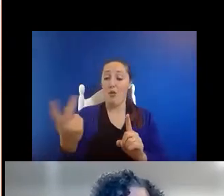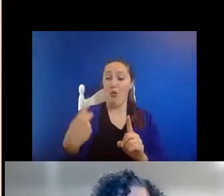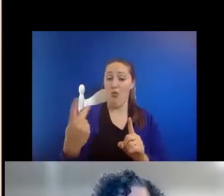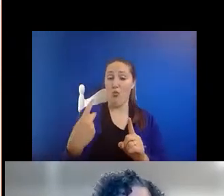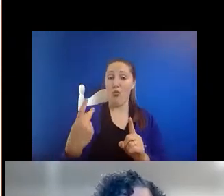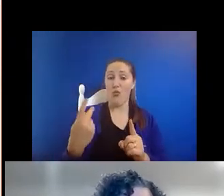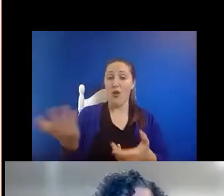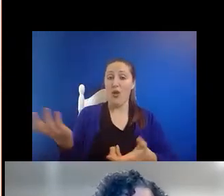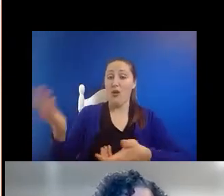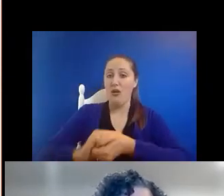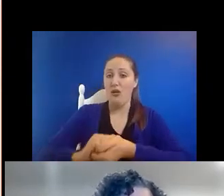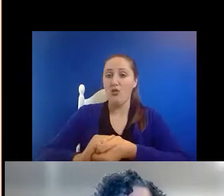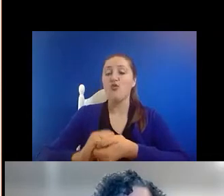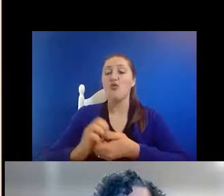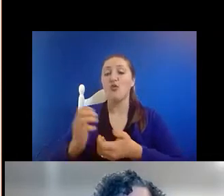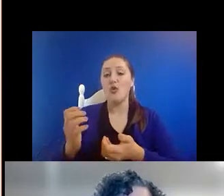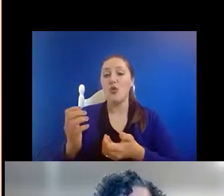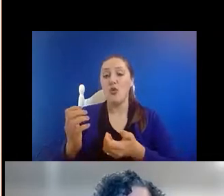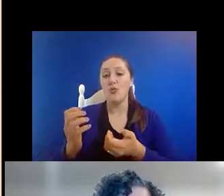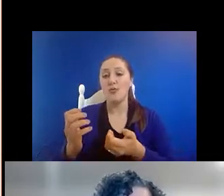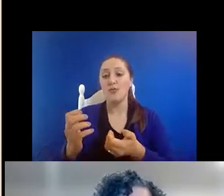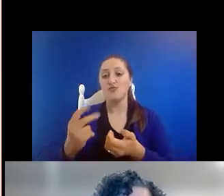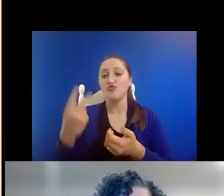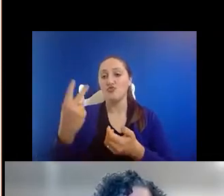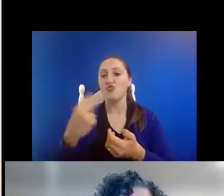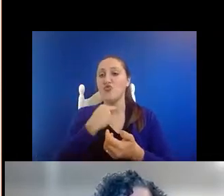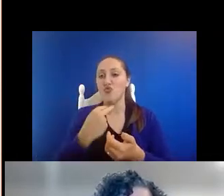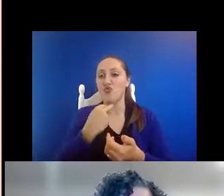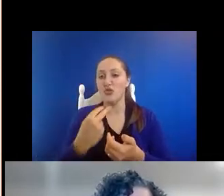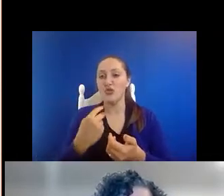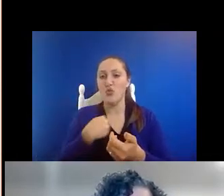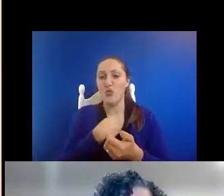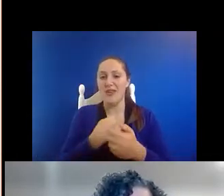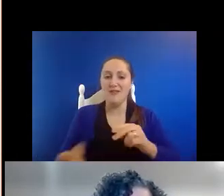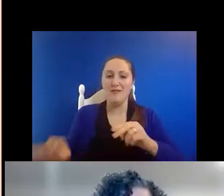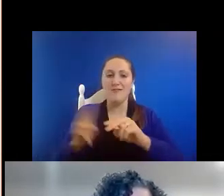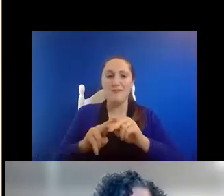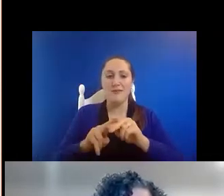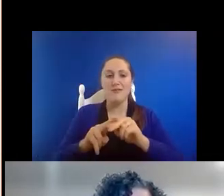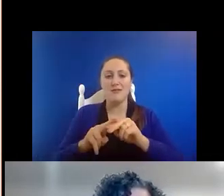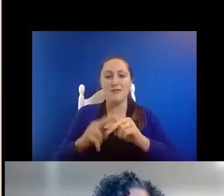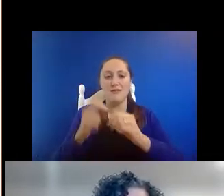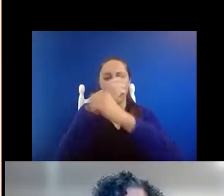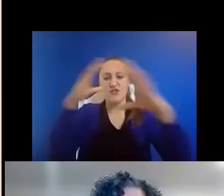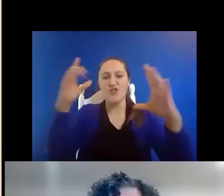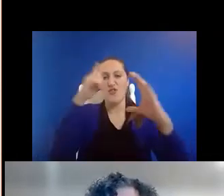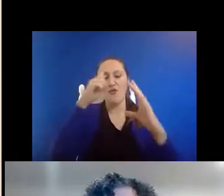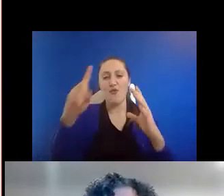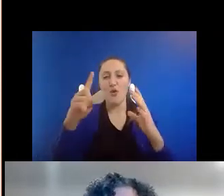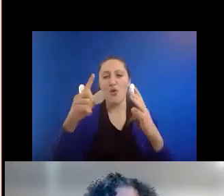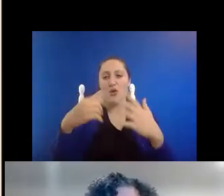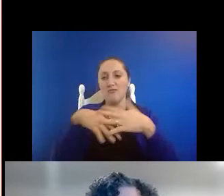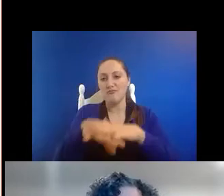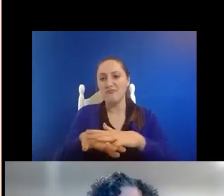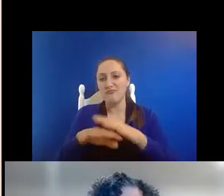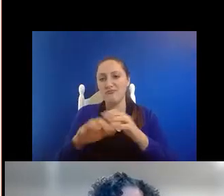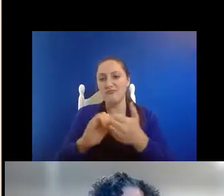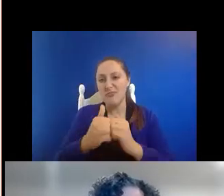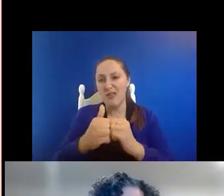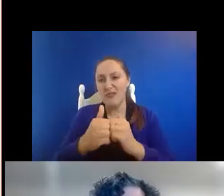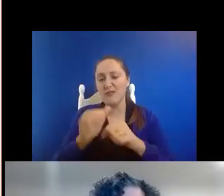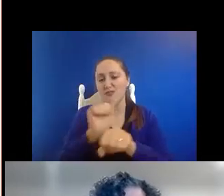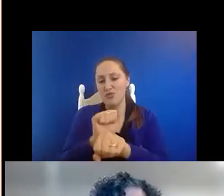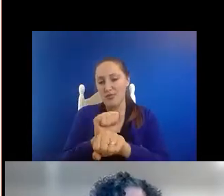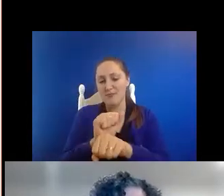funders and employment providers to achieve the vision of increased competitive integrated employment. And when we were actually